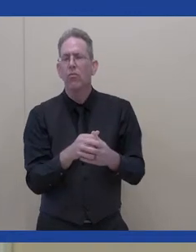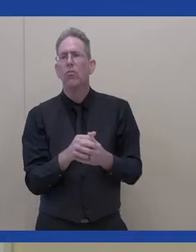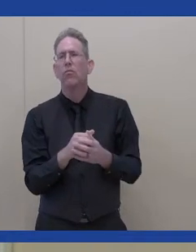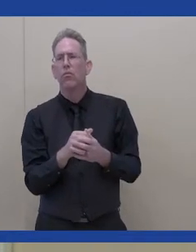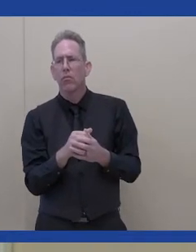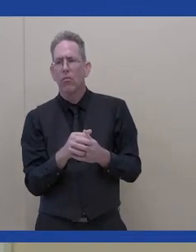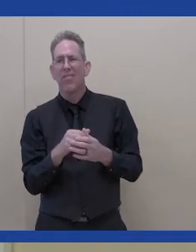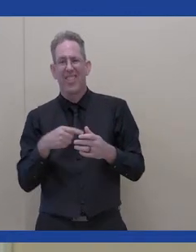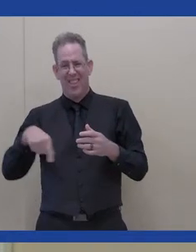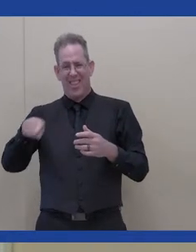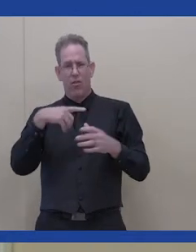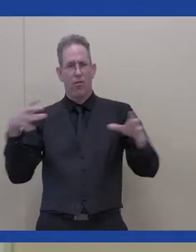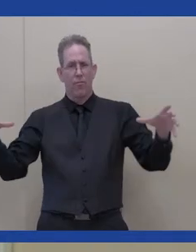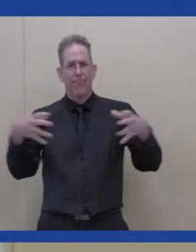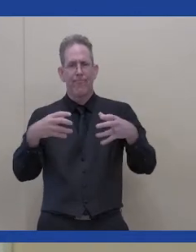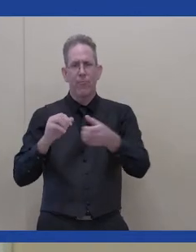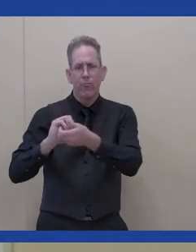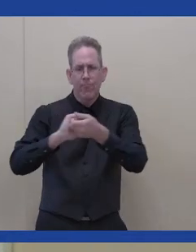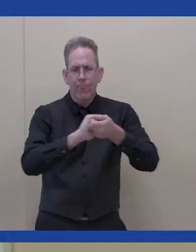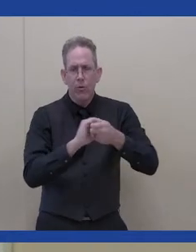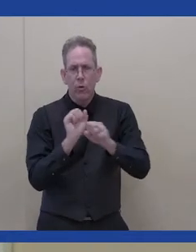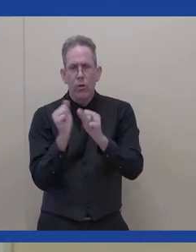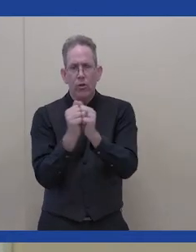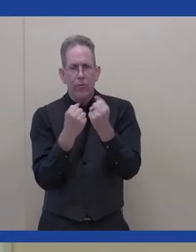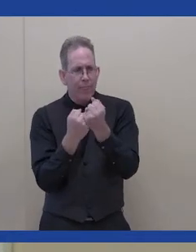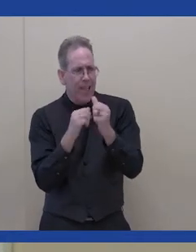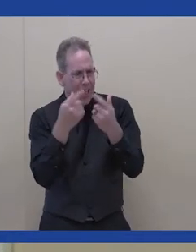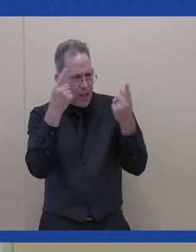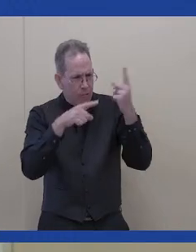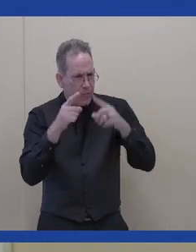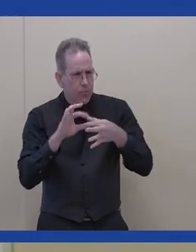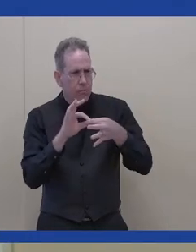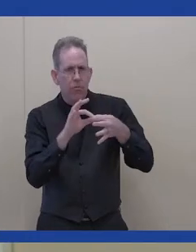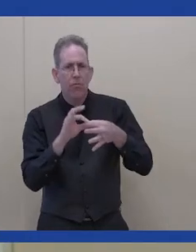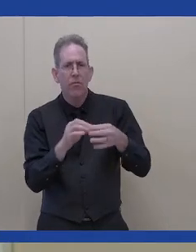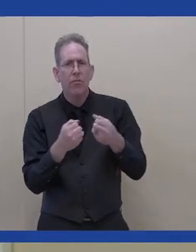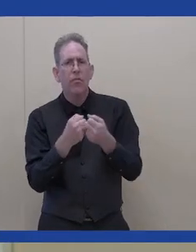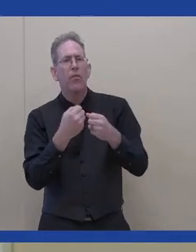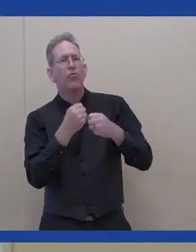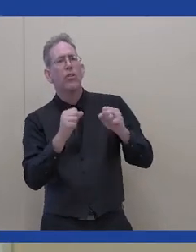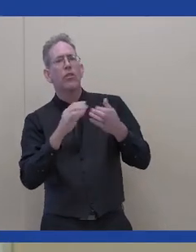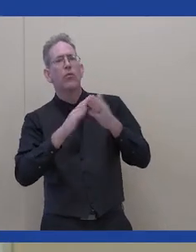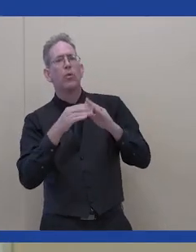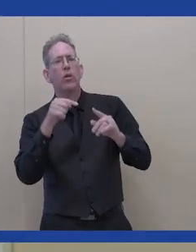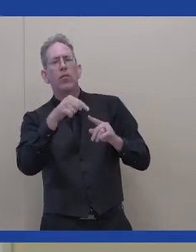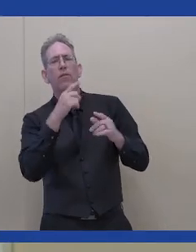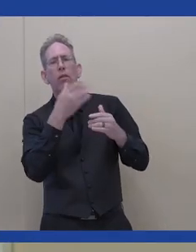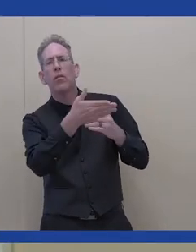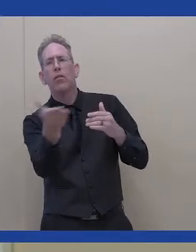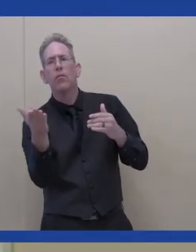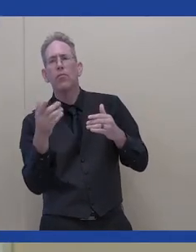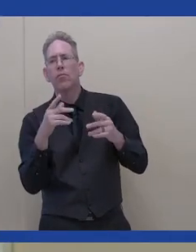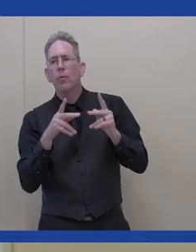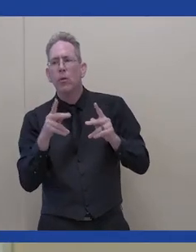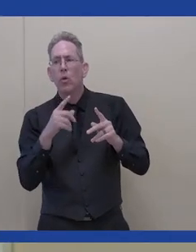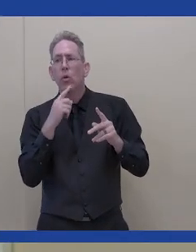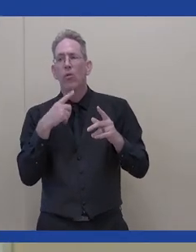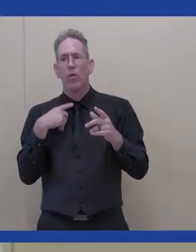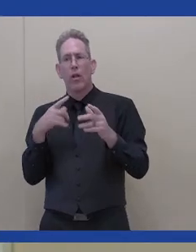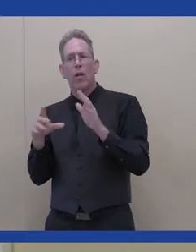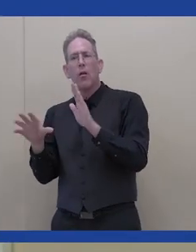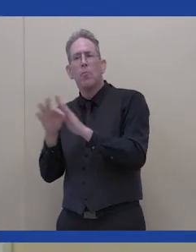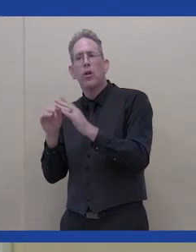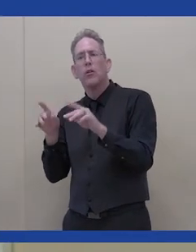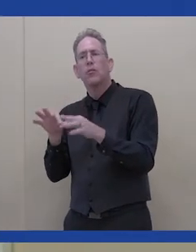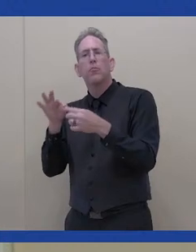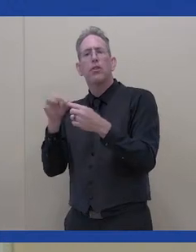to coordinate our community safety work in the coming weeks, and to establish and appoint a dedicated special assistant to the mayor on community